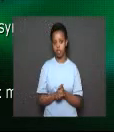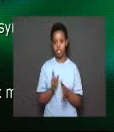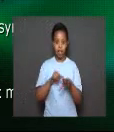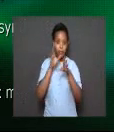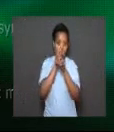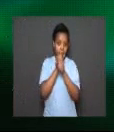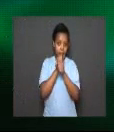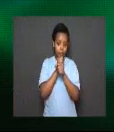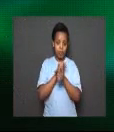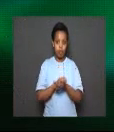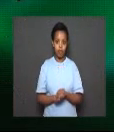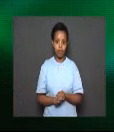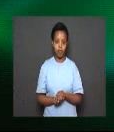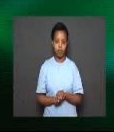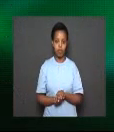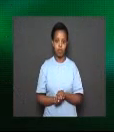Time's up.